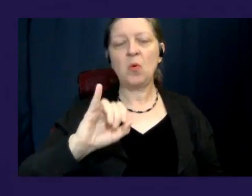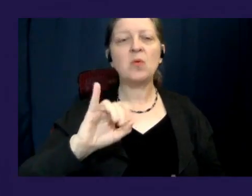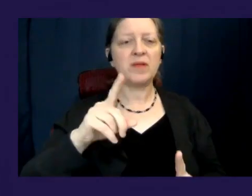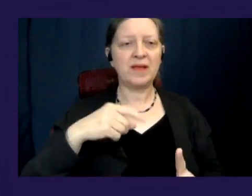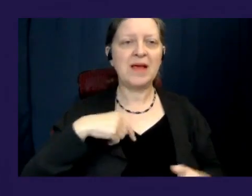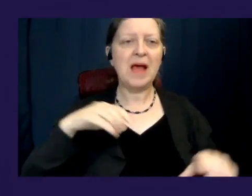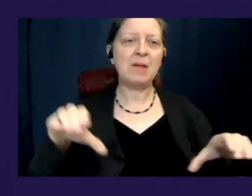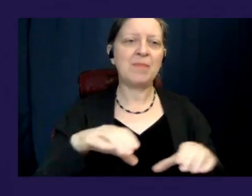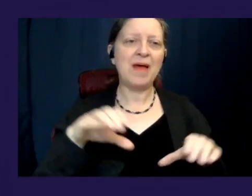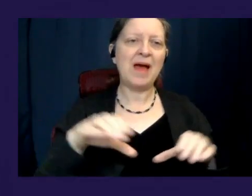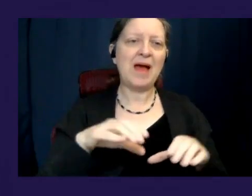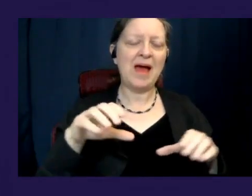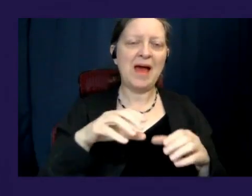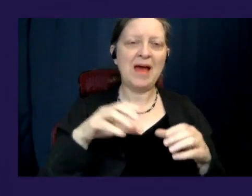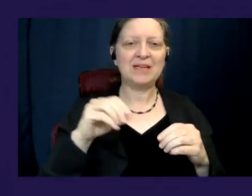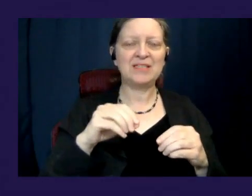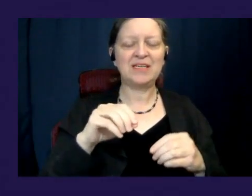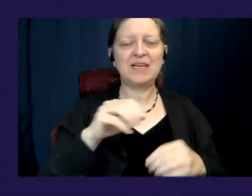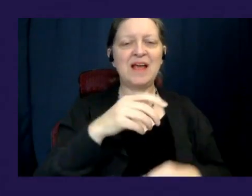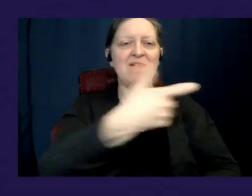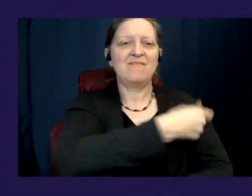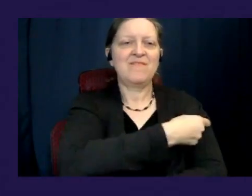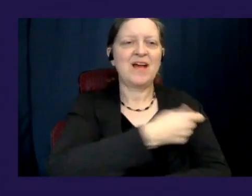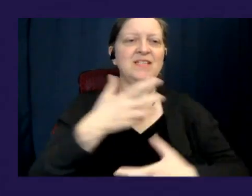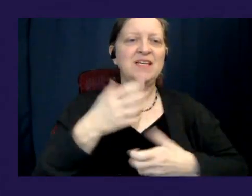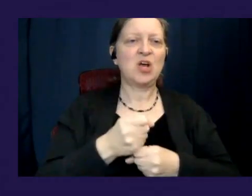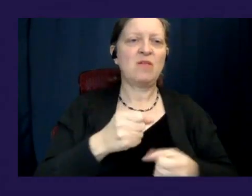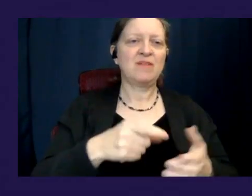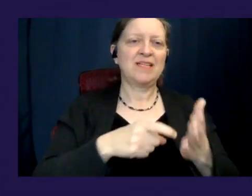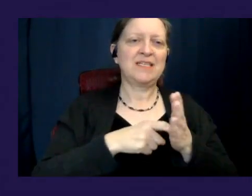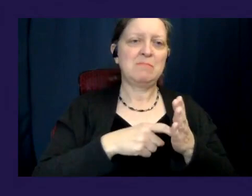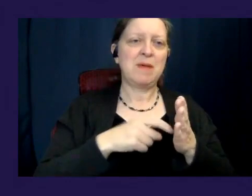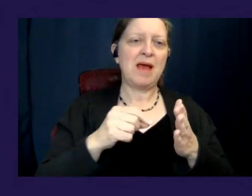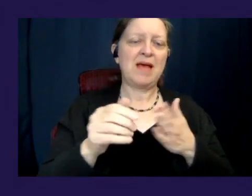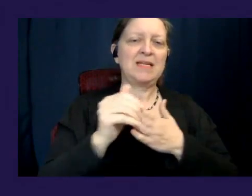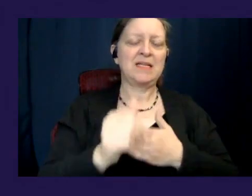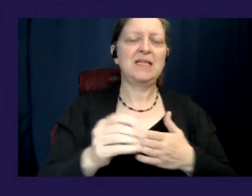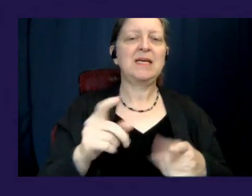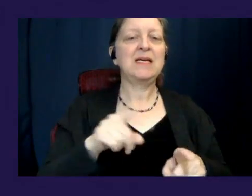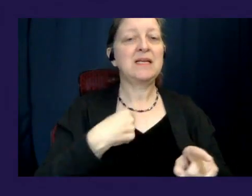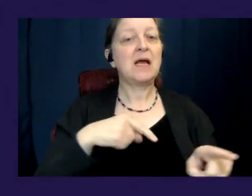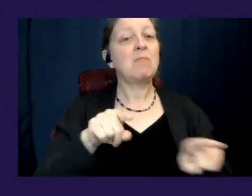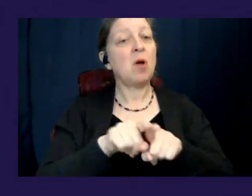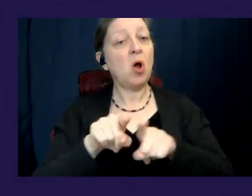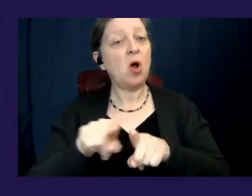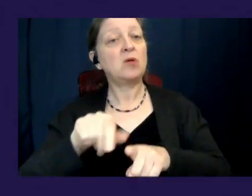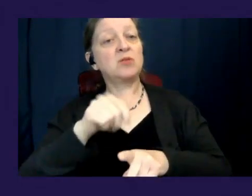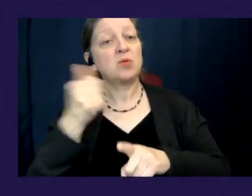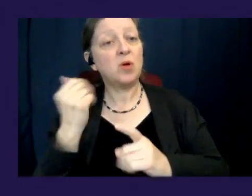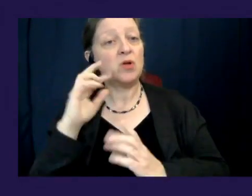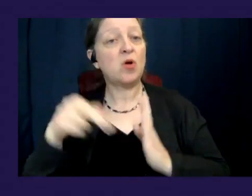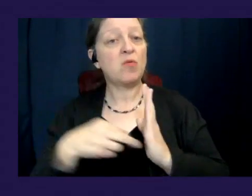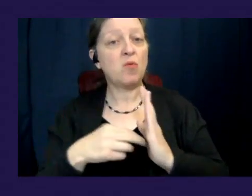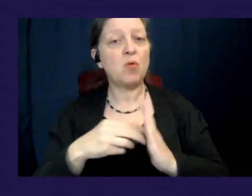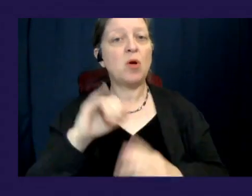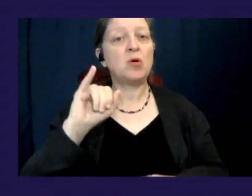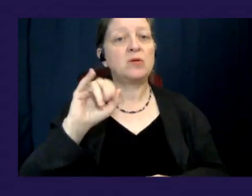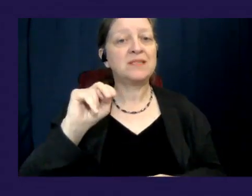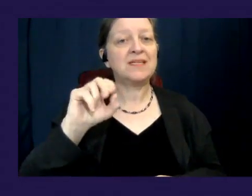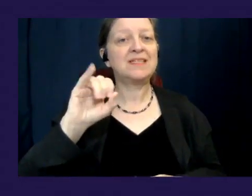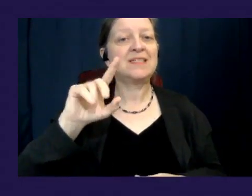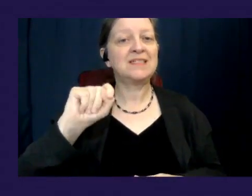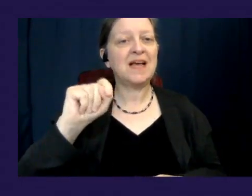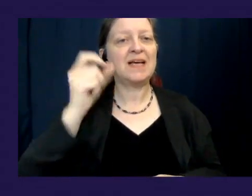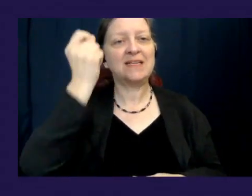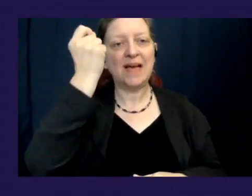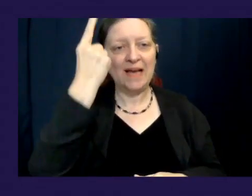role, there we go, which is the Insights Unit Lead. And the Insights Unit creates the State of Vaccine Confidence reports